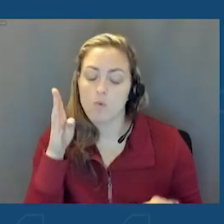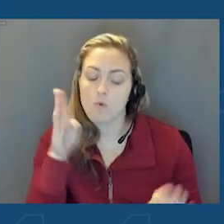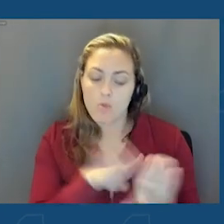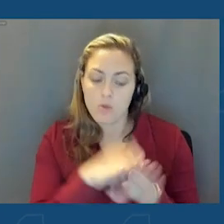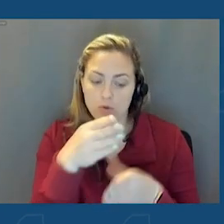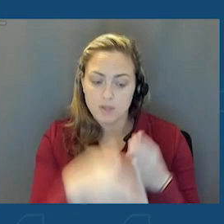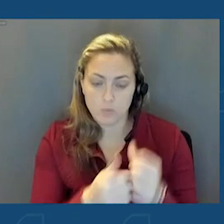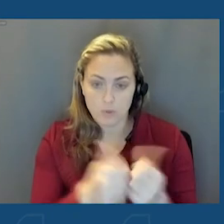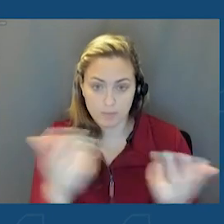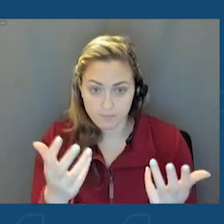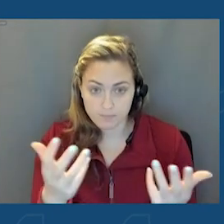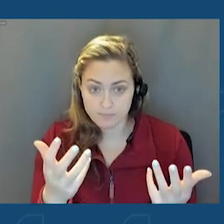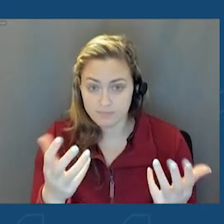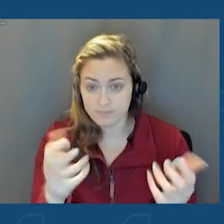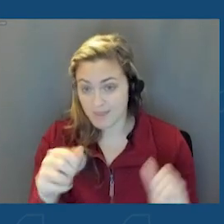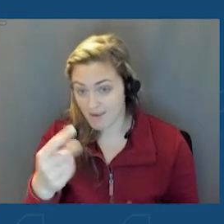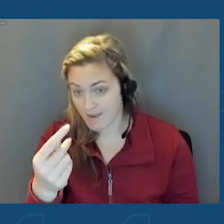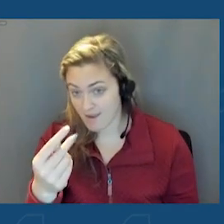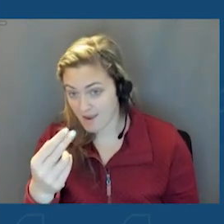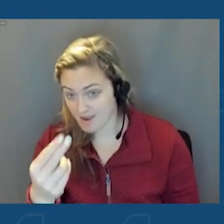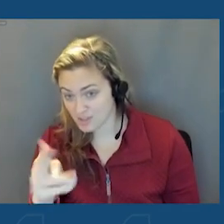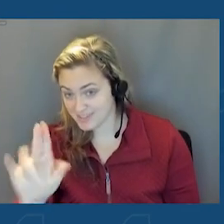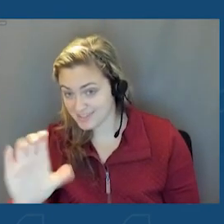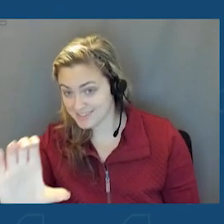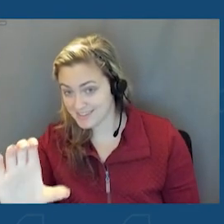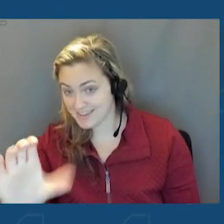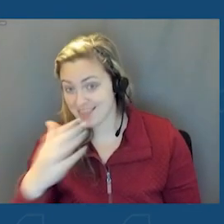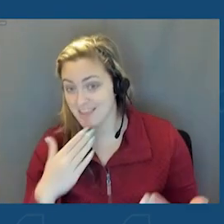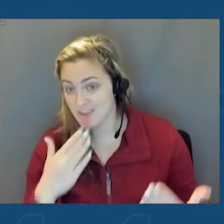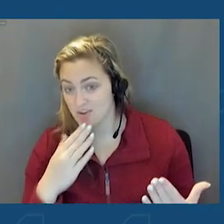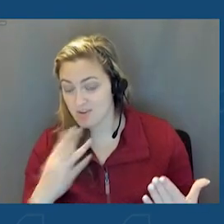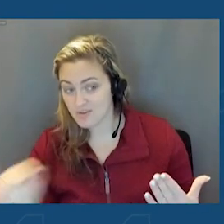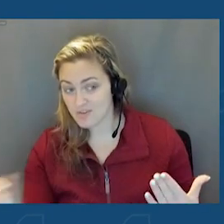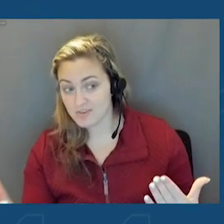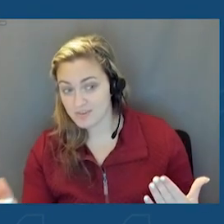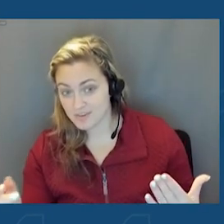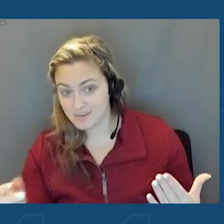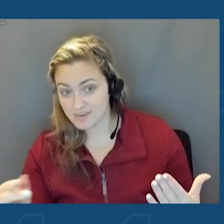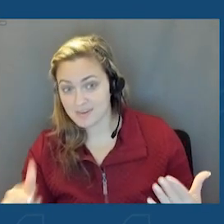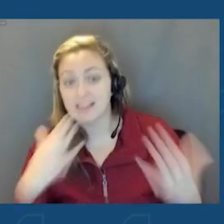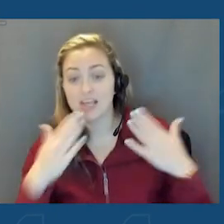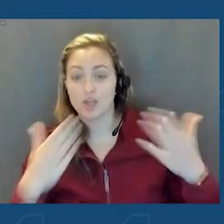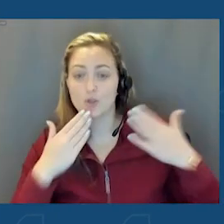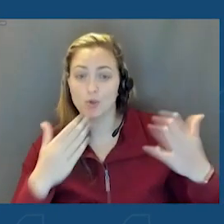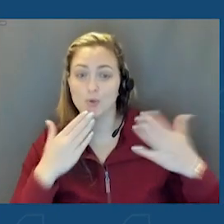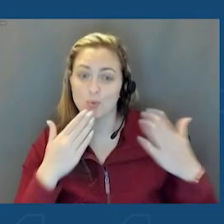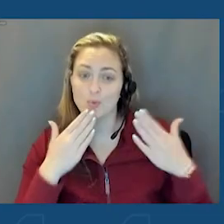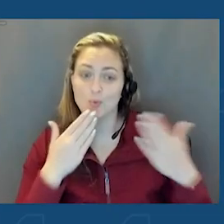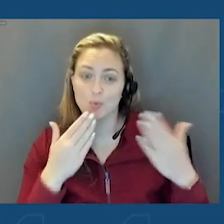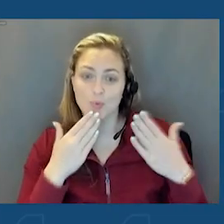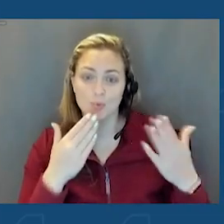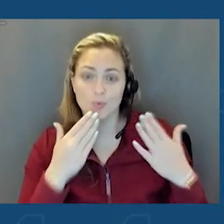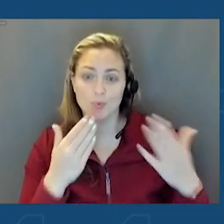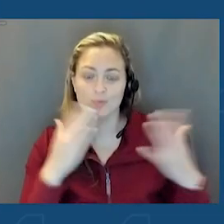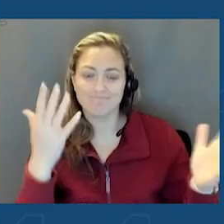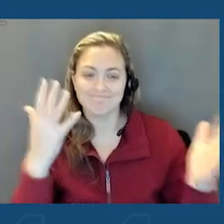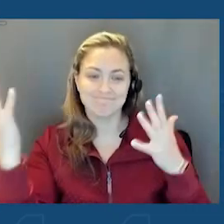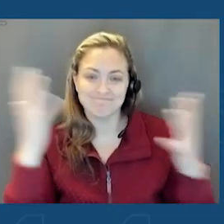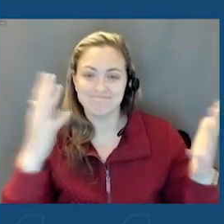Can I get an HTC thank you to Governor Hochul for what she's done?